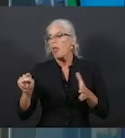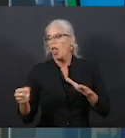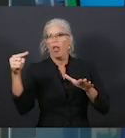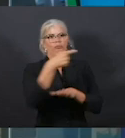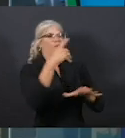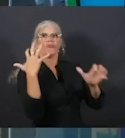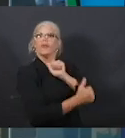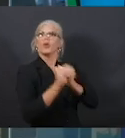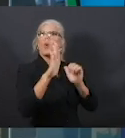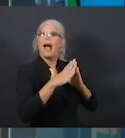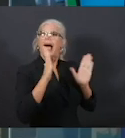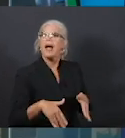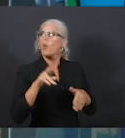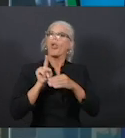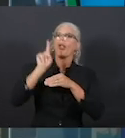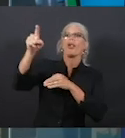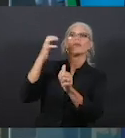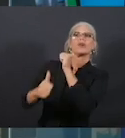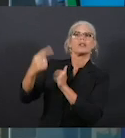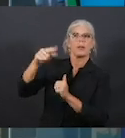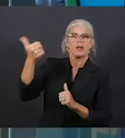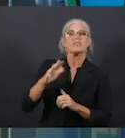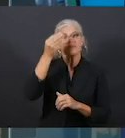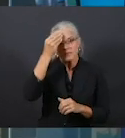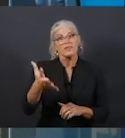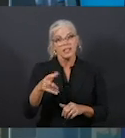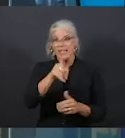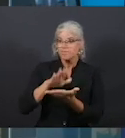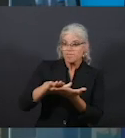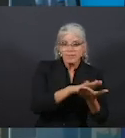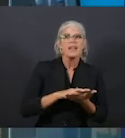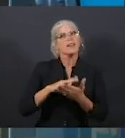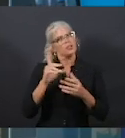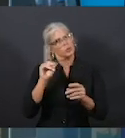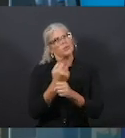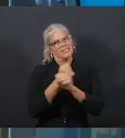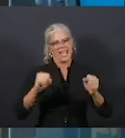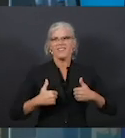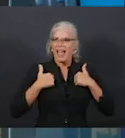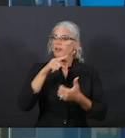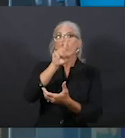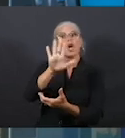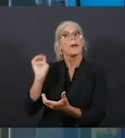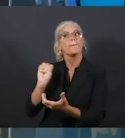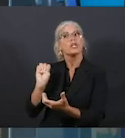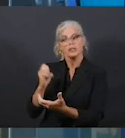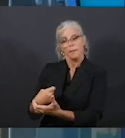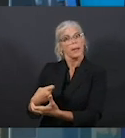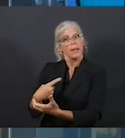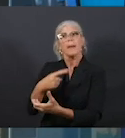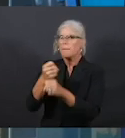winds. Emergency alerts save lives, so please have multiple ways to receive those alerts and act immediately when you receive